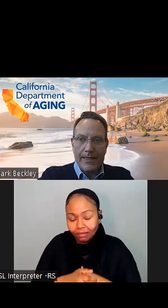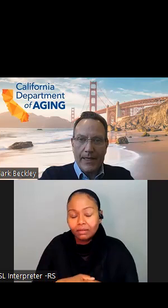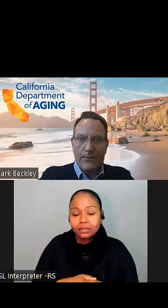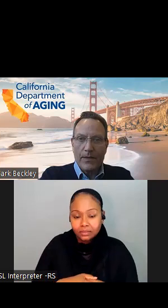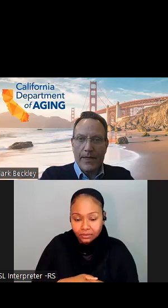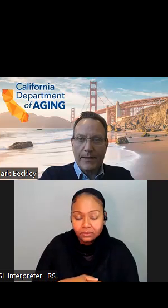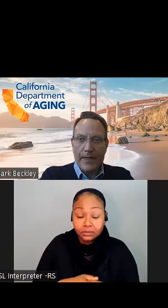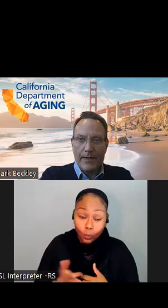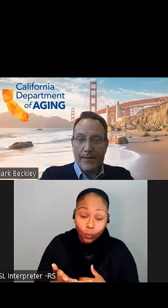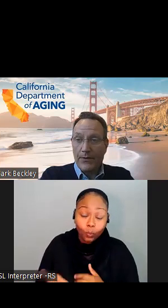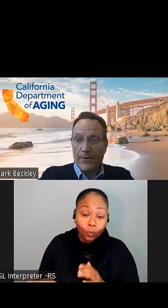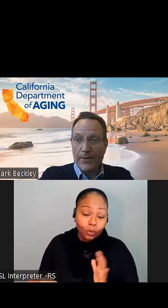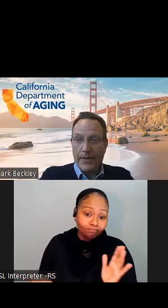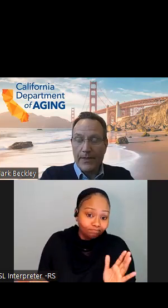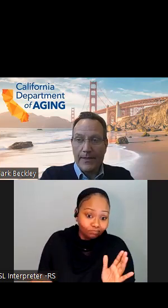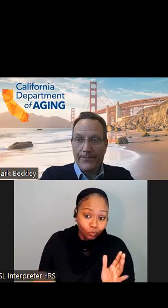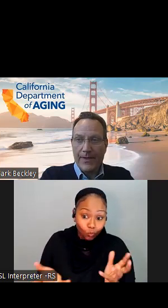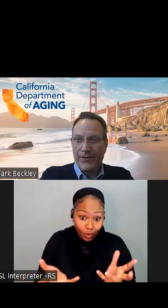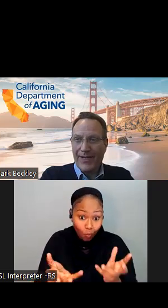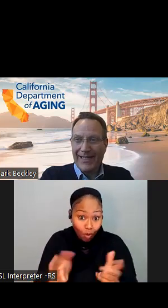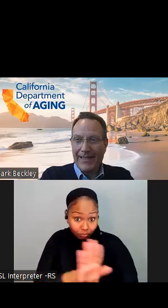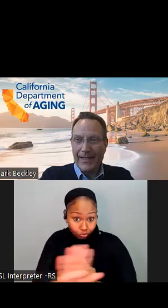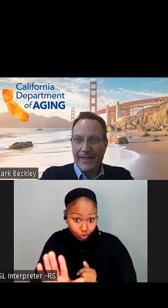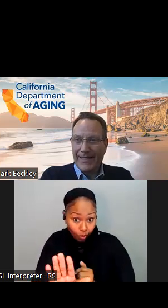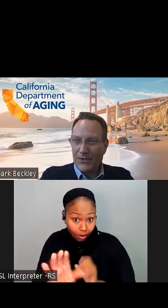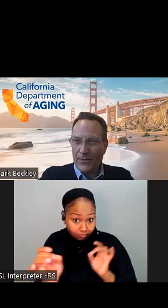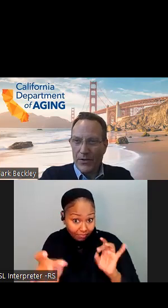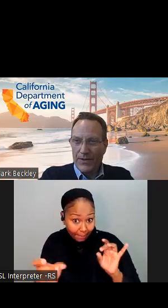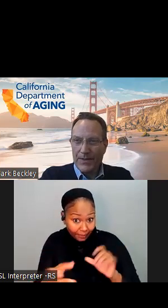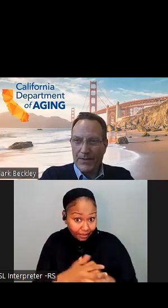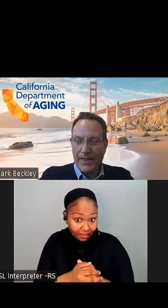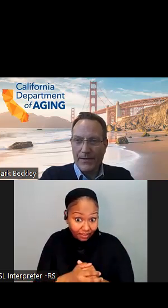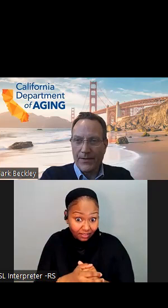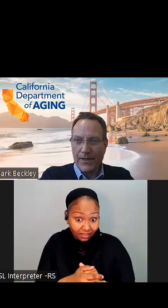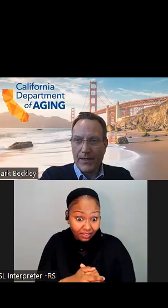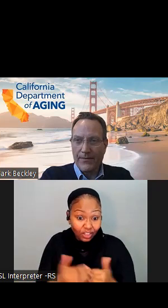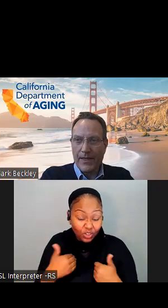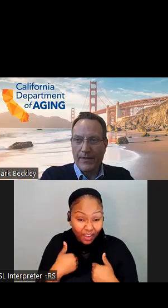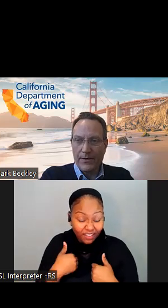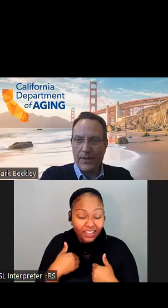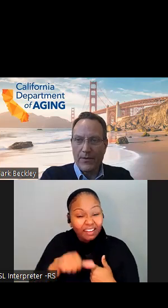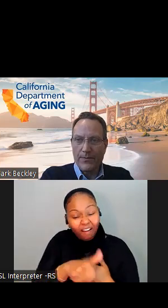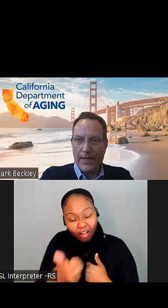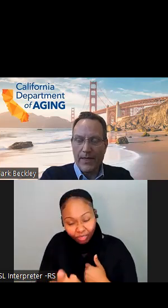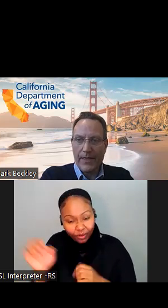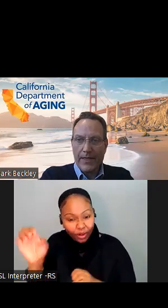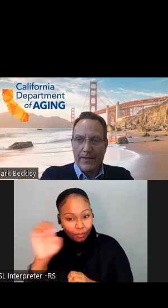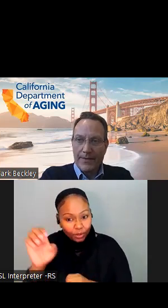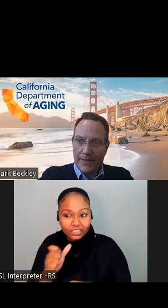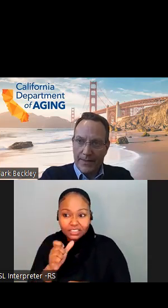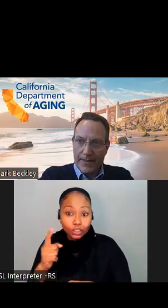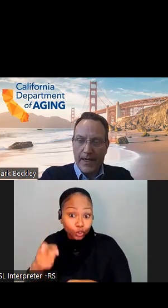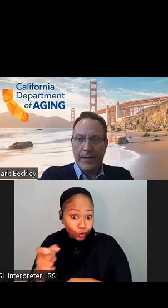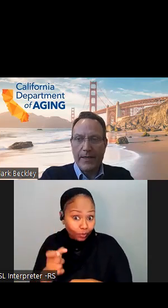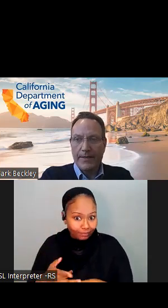So again, we'd like to get your input. Are there any additional emergencies that you can think of that aren't covered by